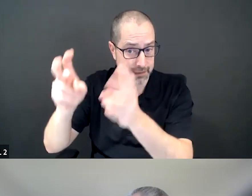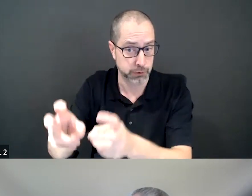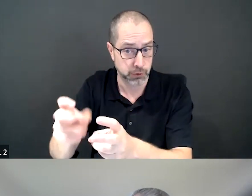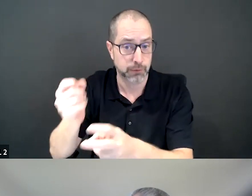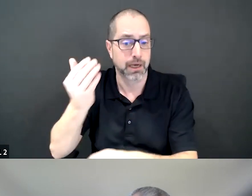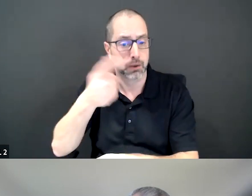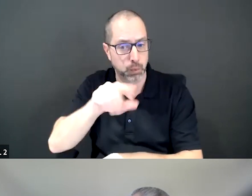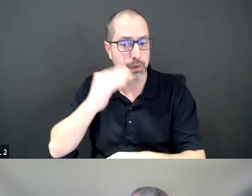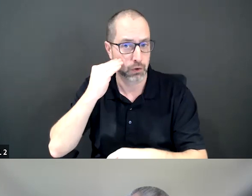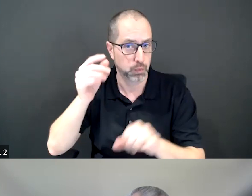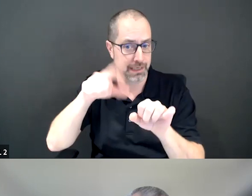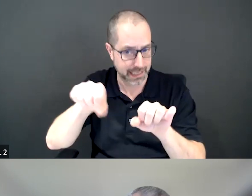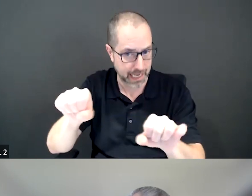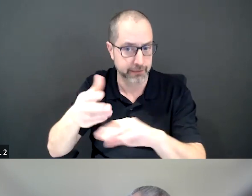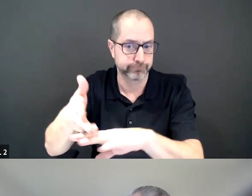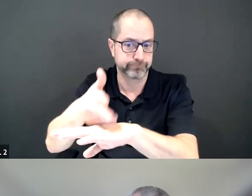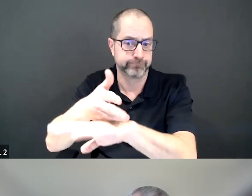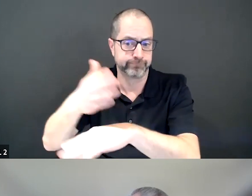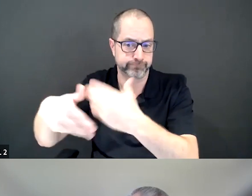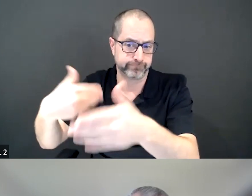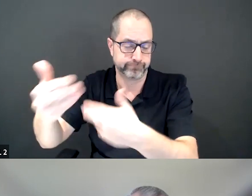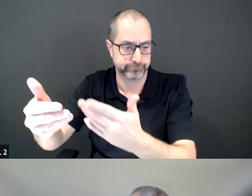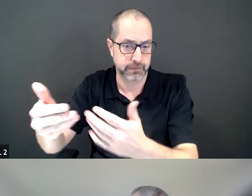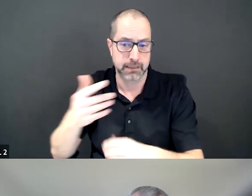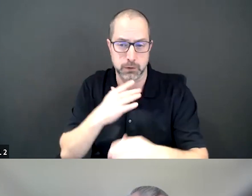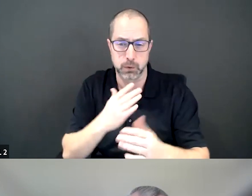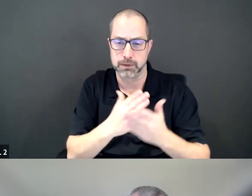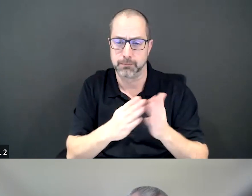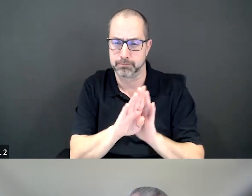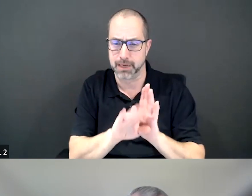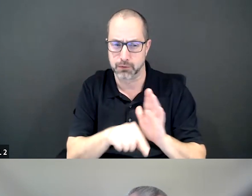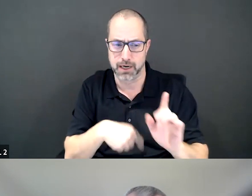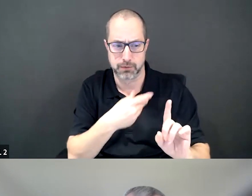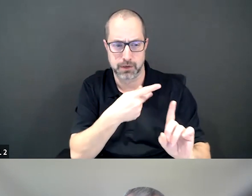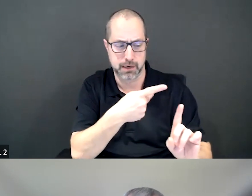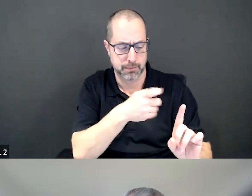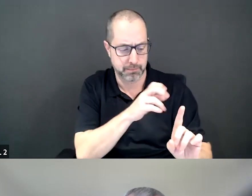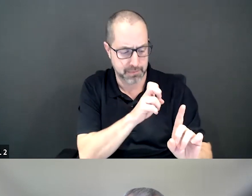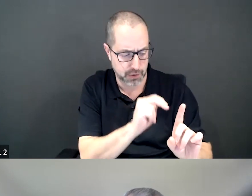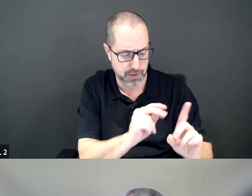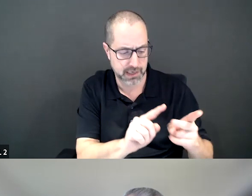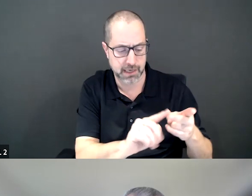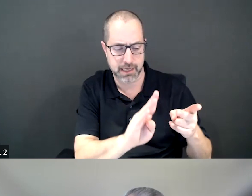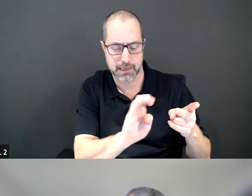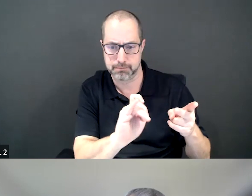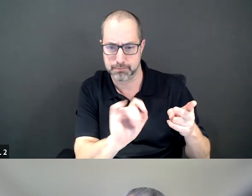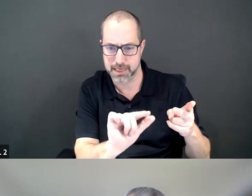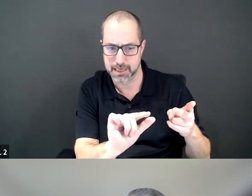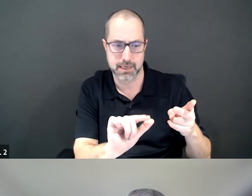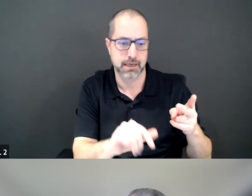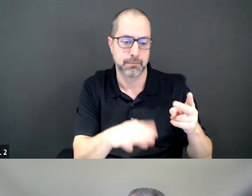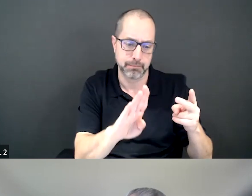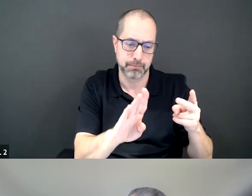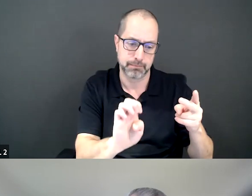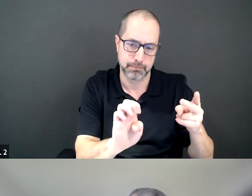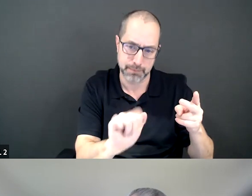make progress. So just a little bit of background on Perrin and B. Perrin has a distinguished